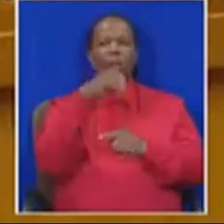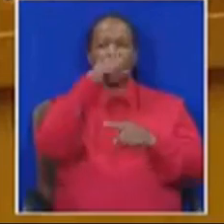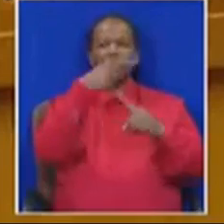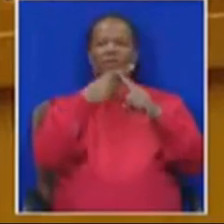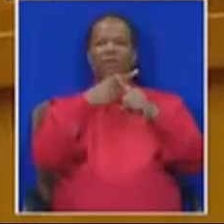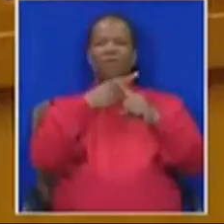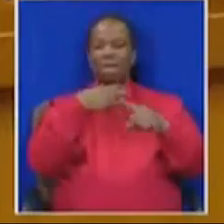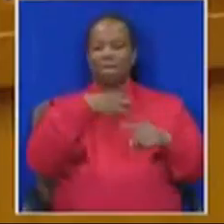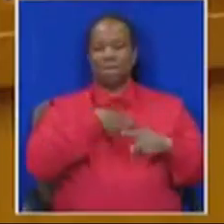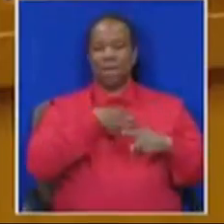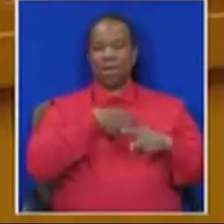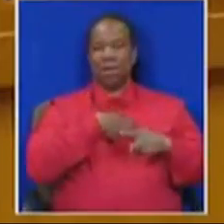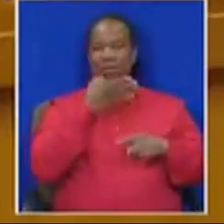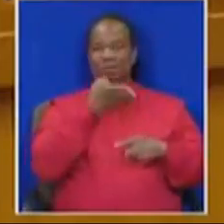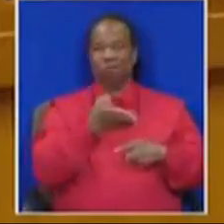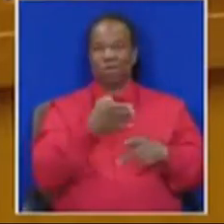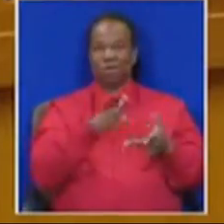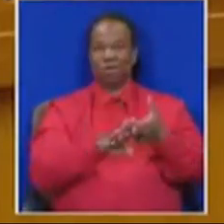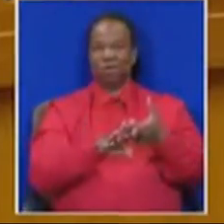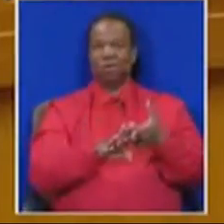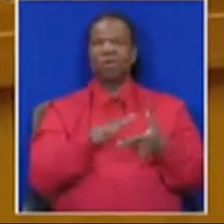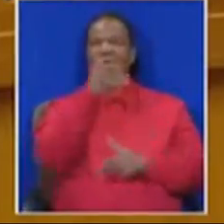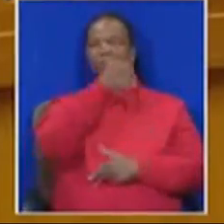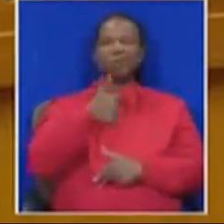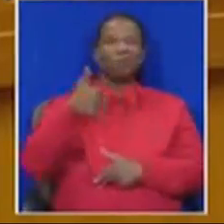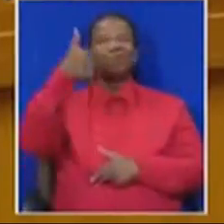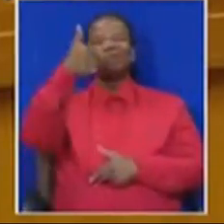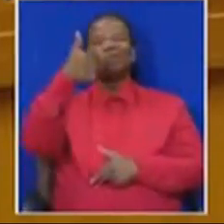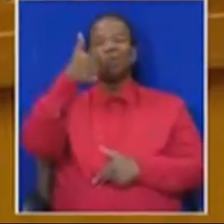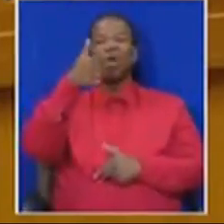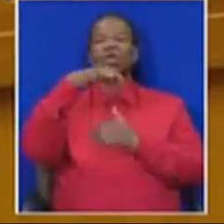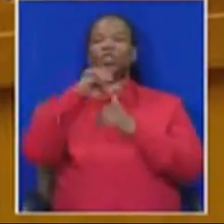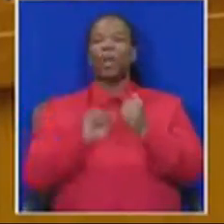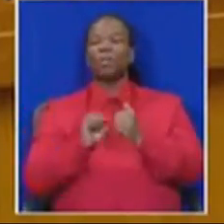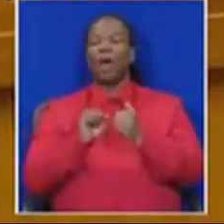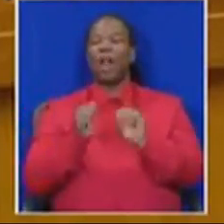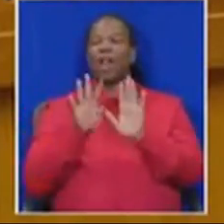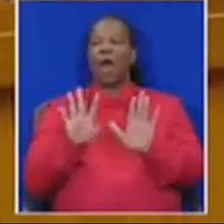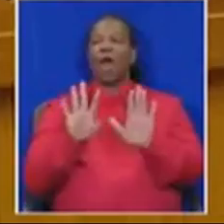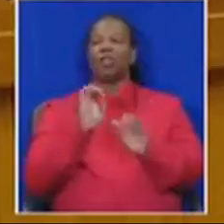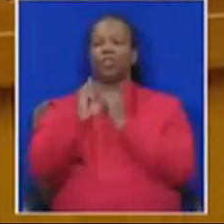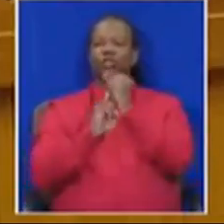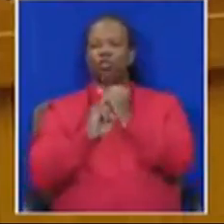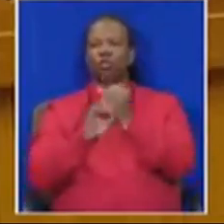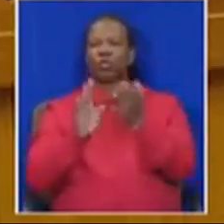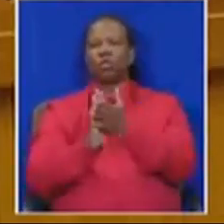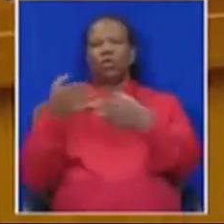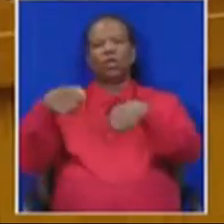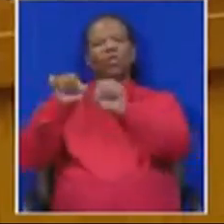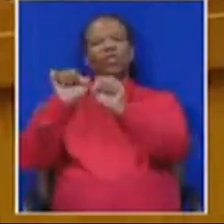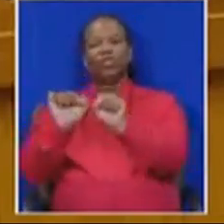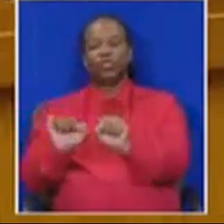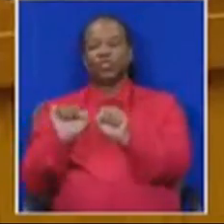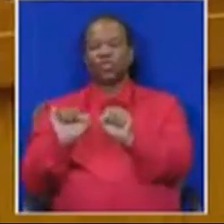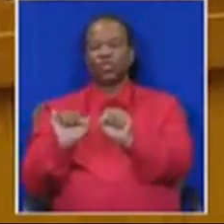present, the heads of our Chapter 9 institutions, chairperson of the